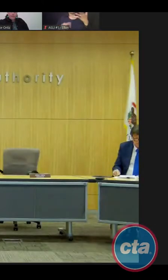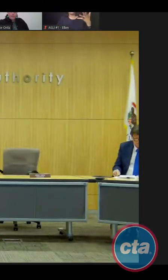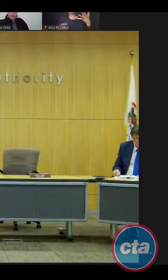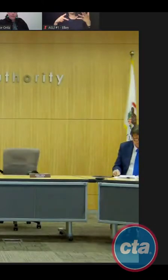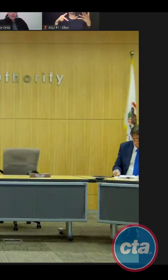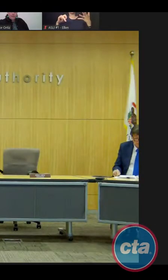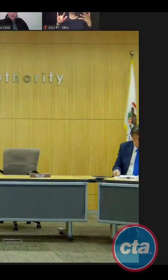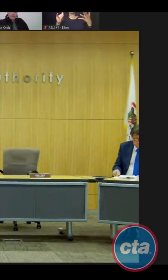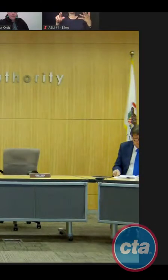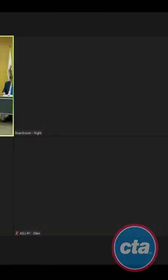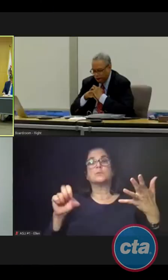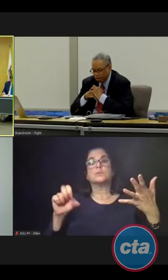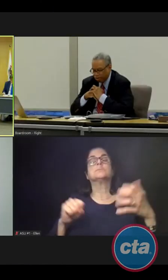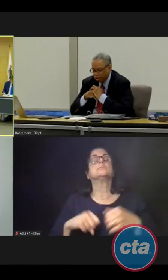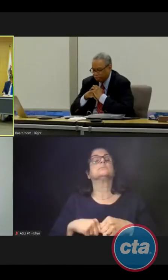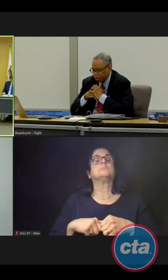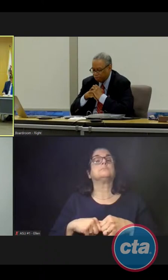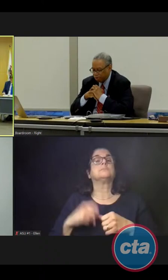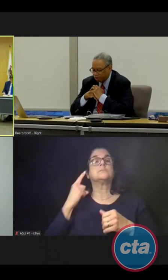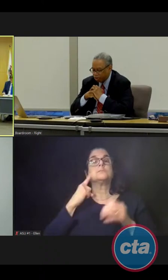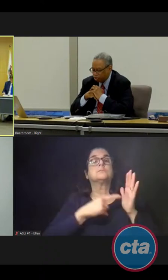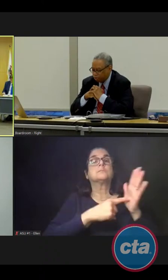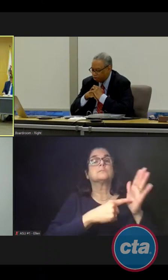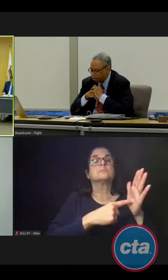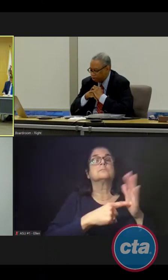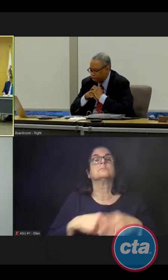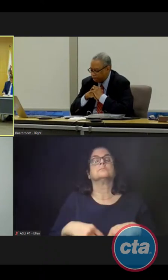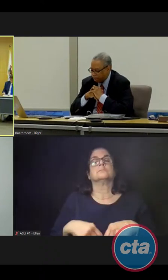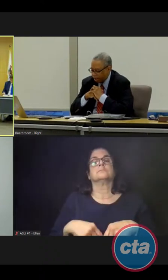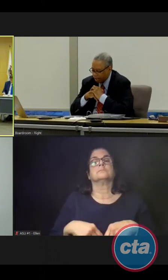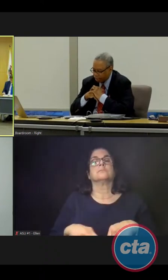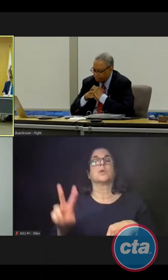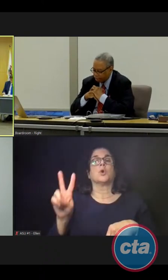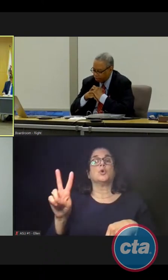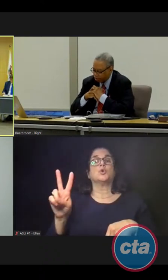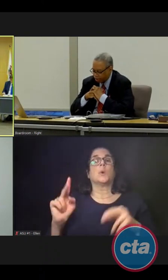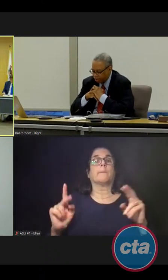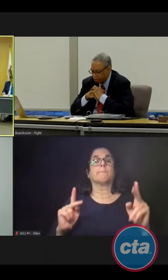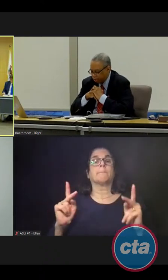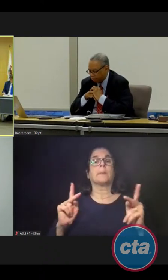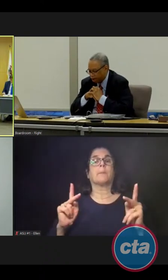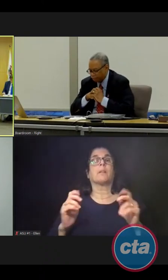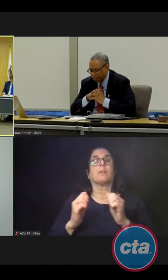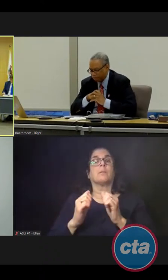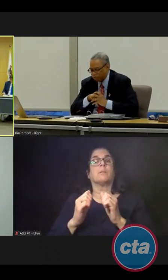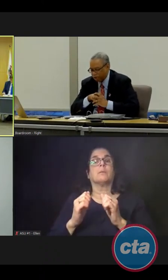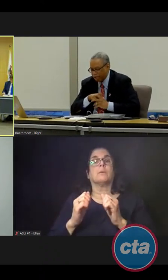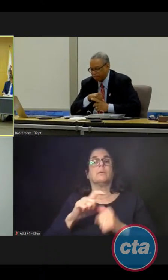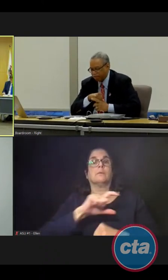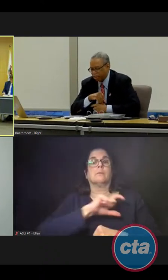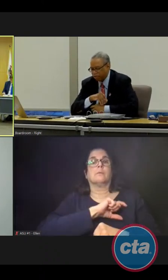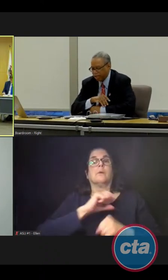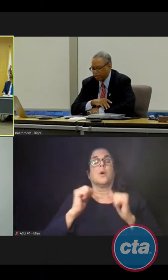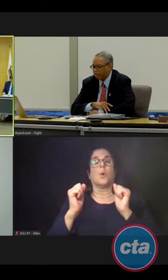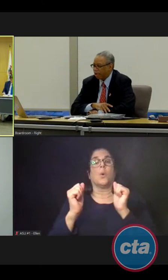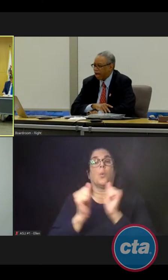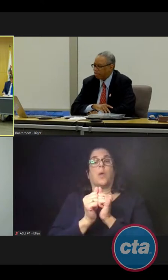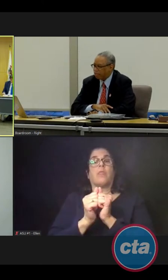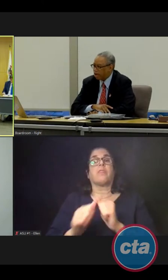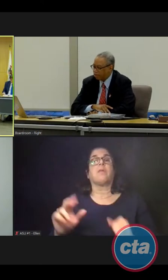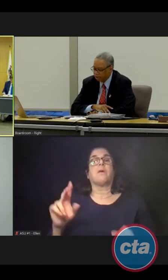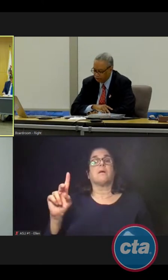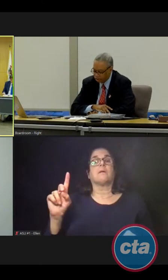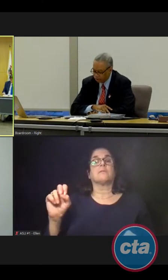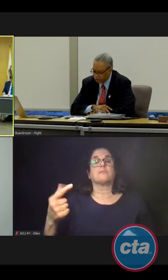instance, continue to make progress on the deployment of our two-person K-9 teams, up from 28 fully trained units